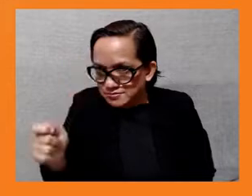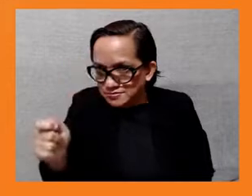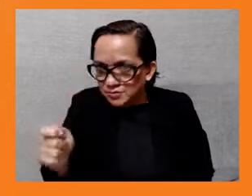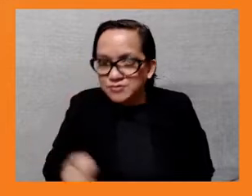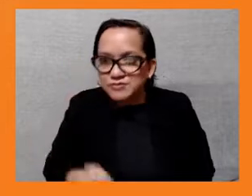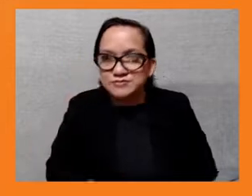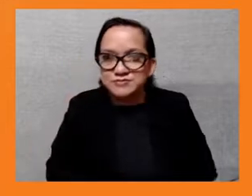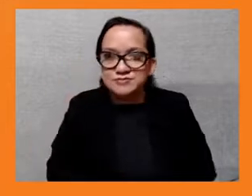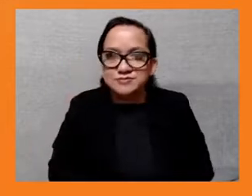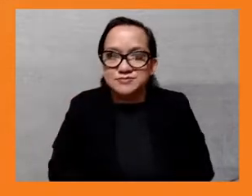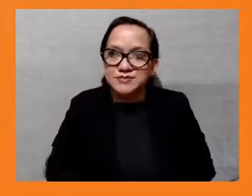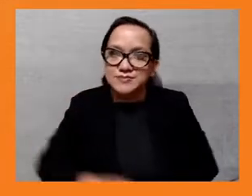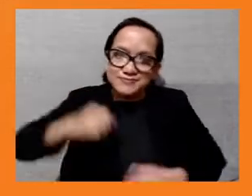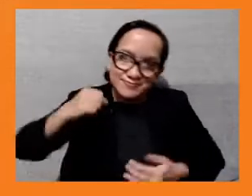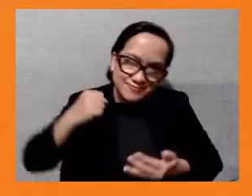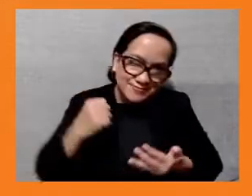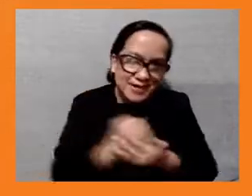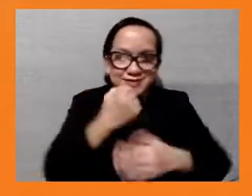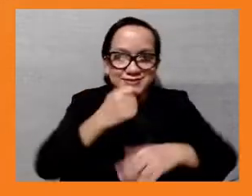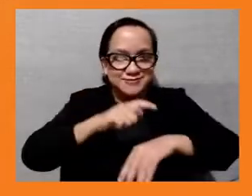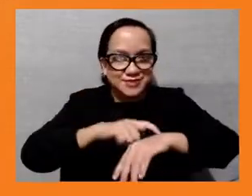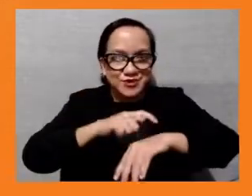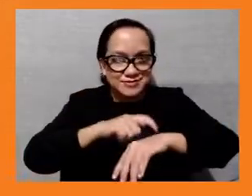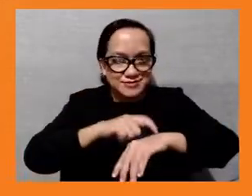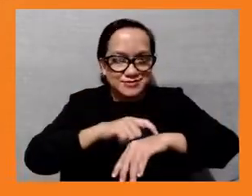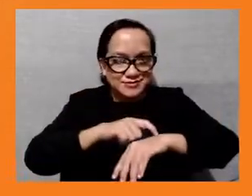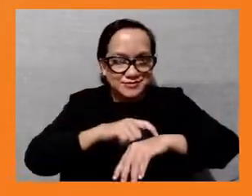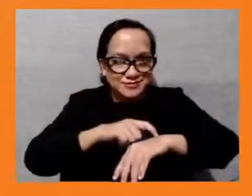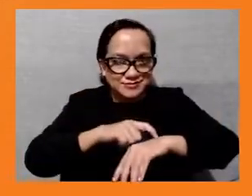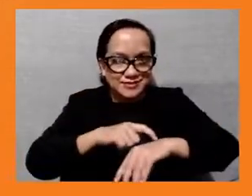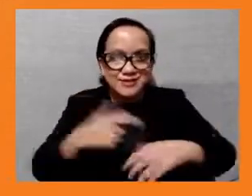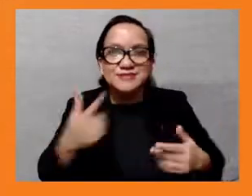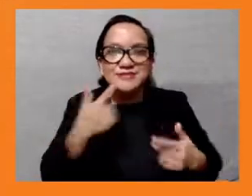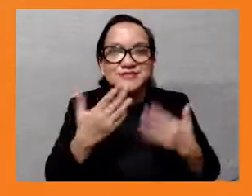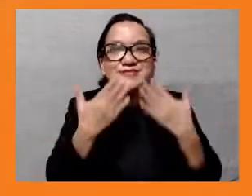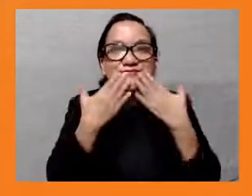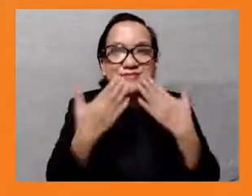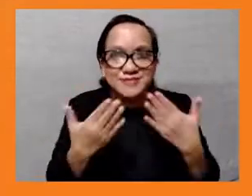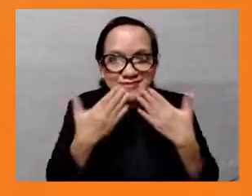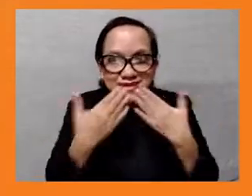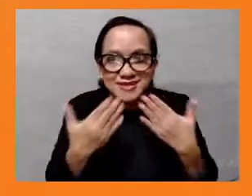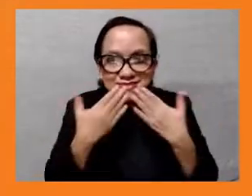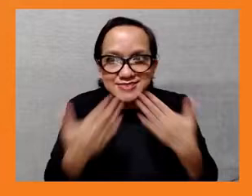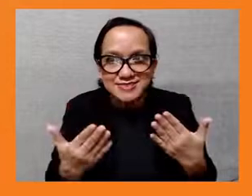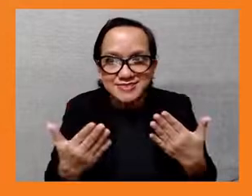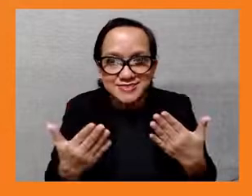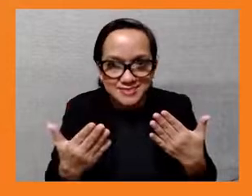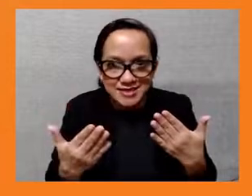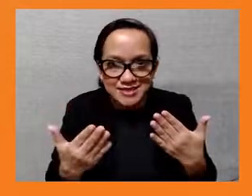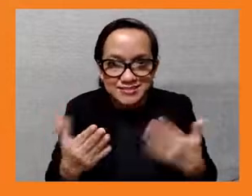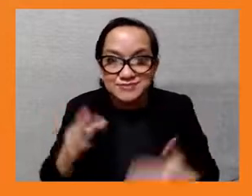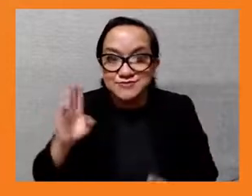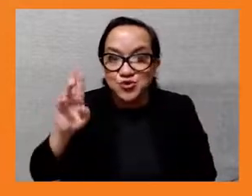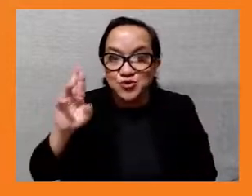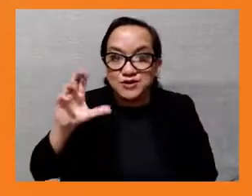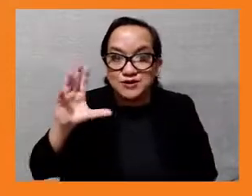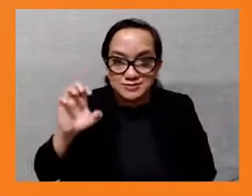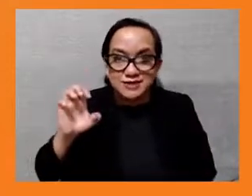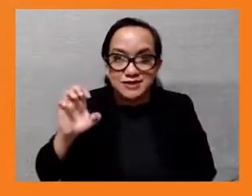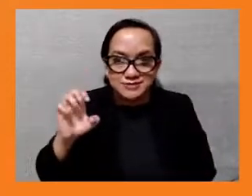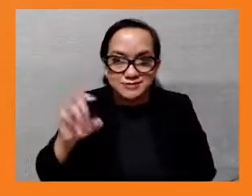but also strengthening the grievance redress mechanisms. And that's something that we're giving quite a lot of attention to.